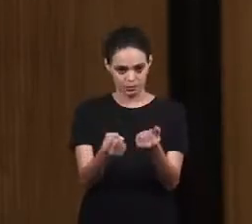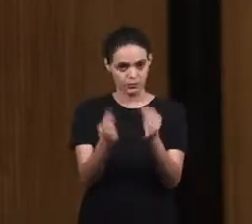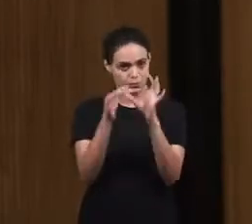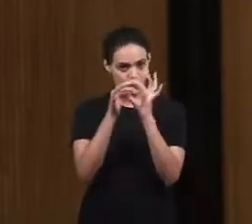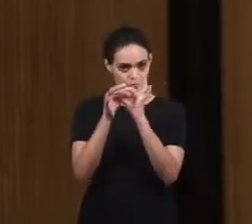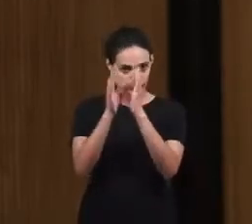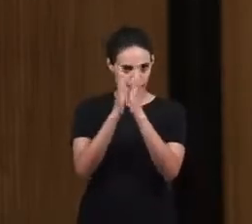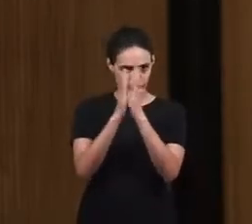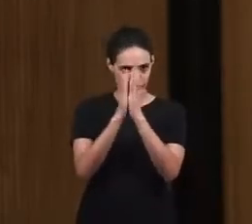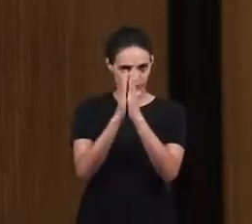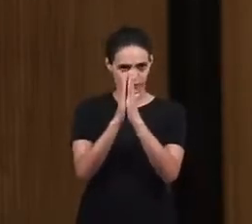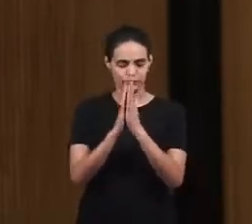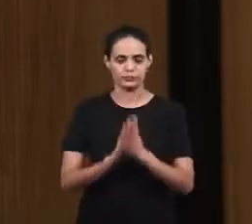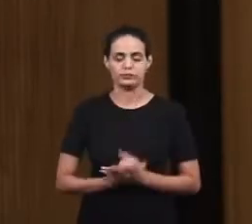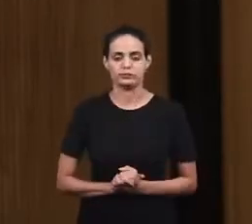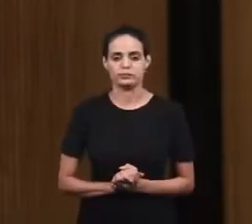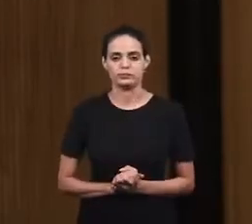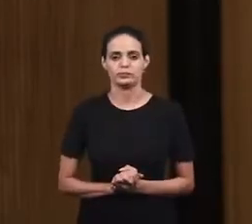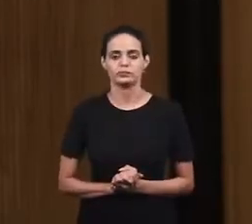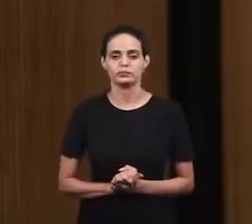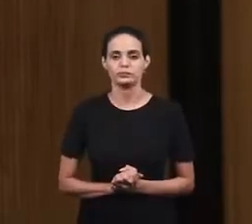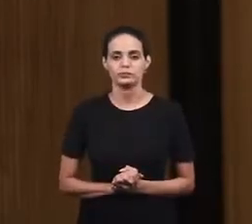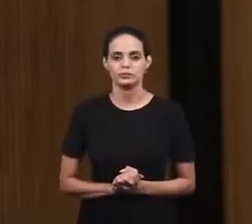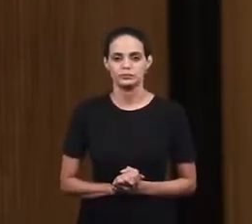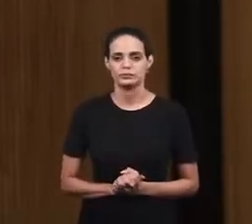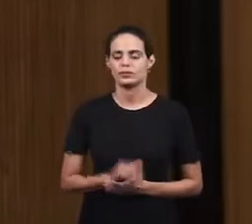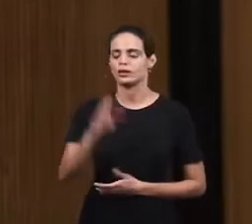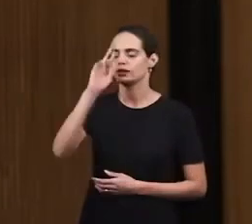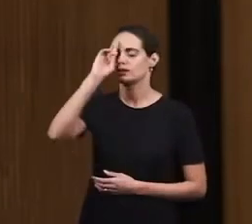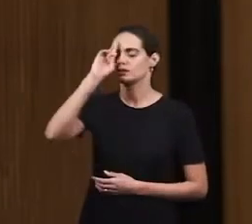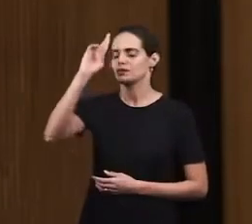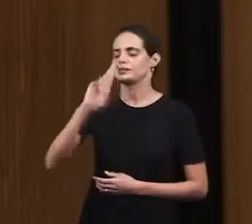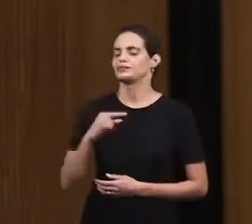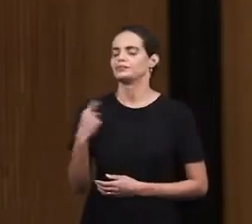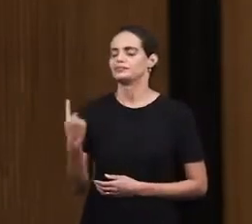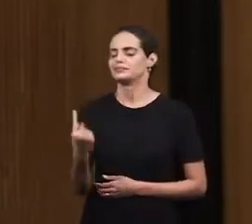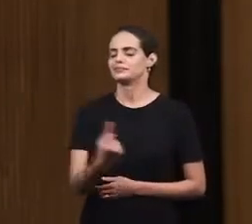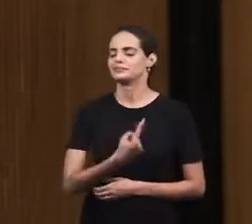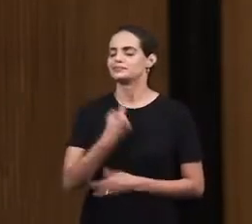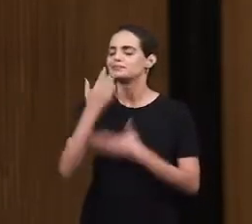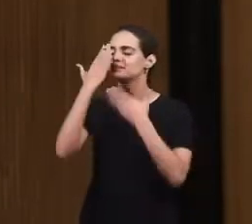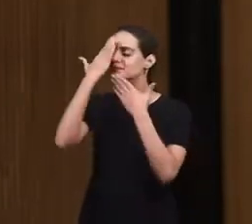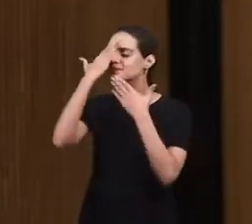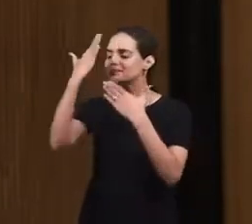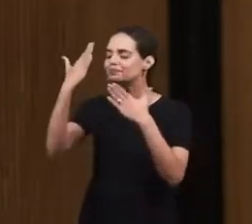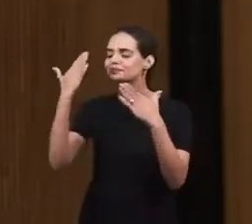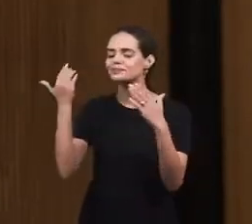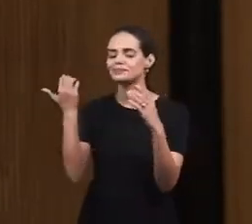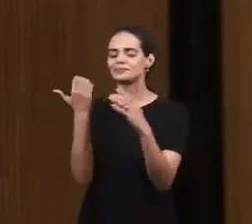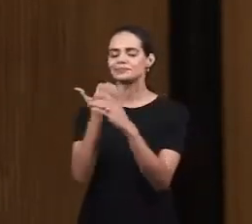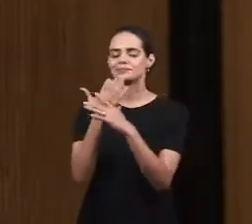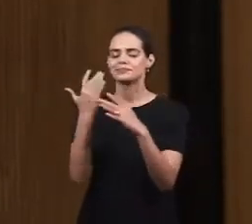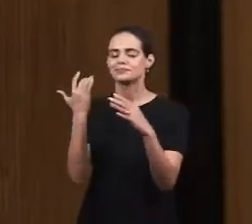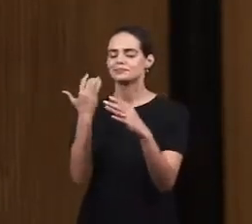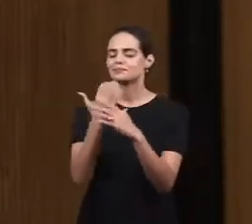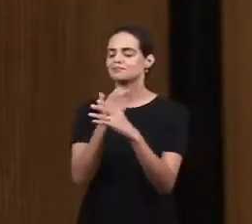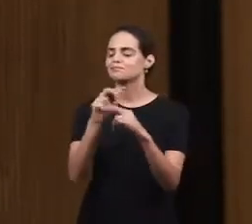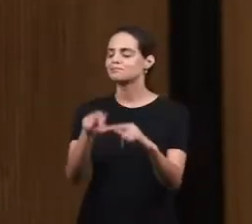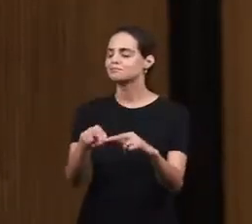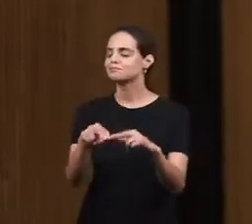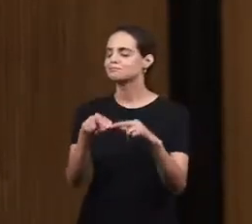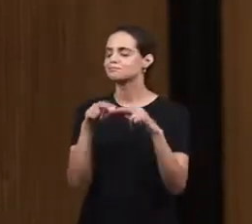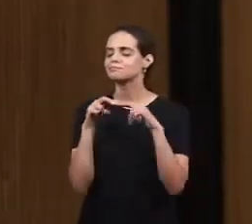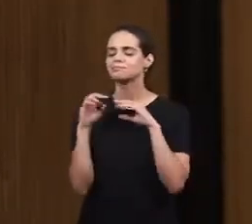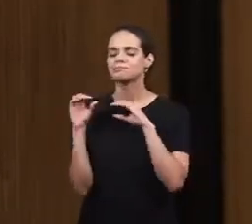close our eyes so we can pray. Lord, We glorify you, we bless you for